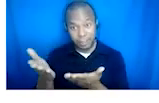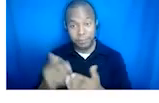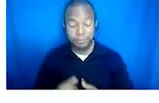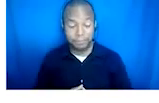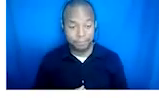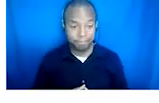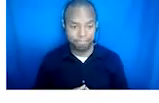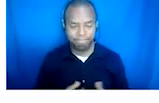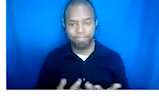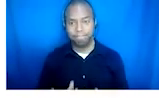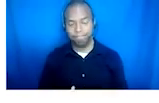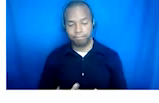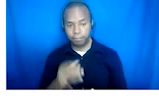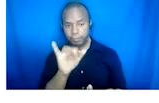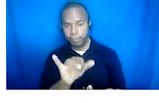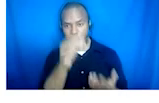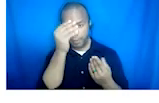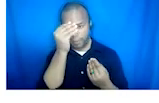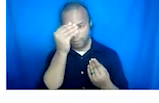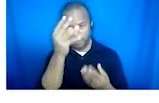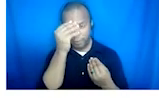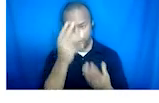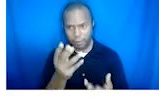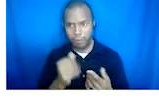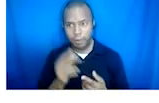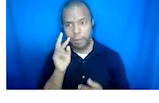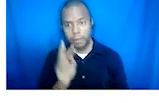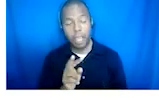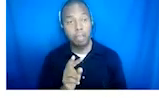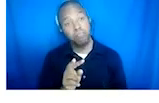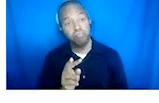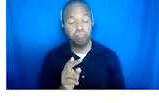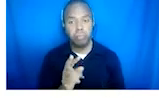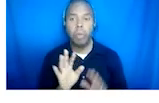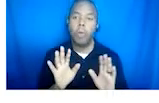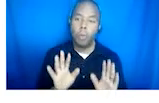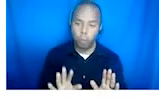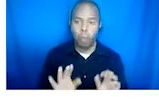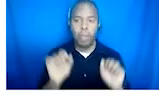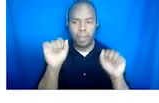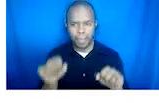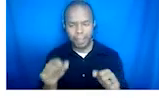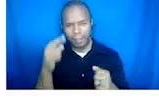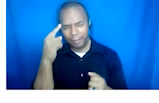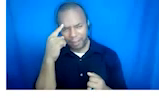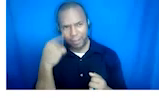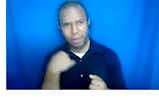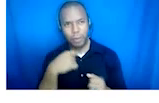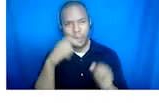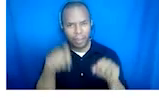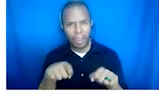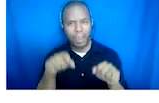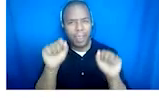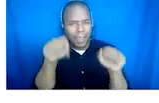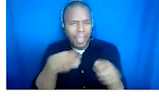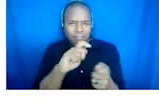this information, look, you could go, yep, that's the way it is, or we could think about if we want to do something about that. I mean,